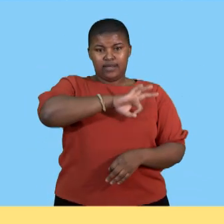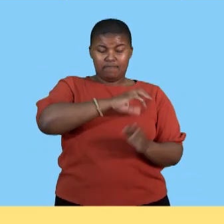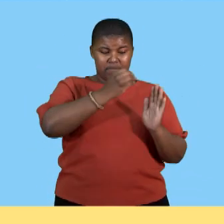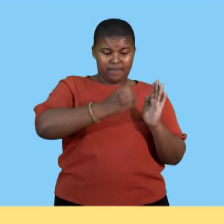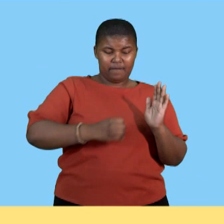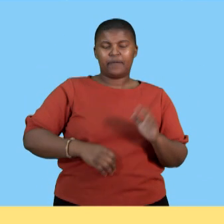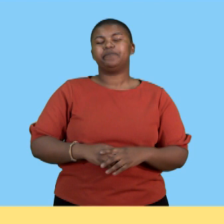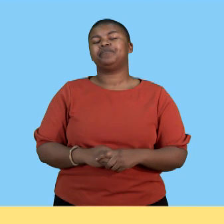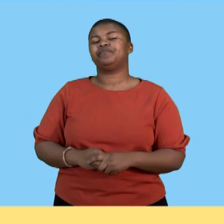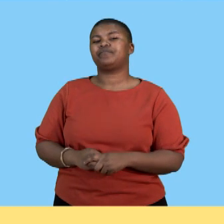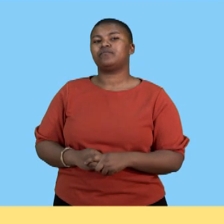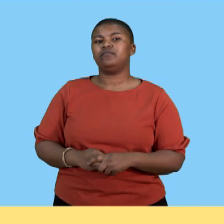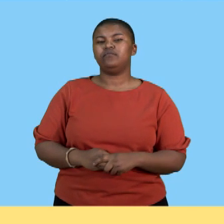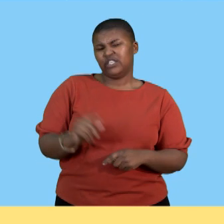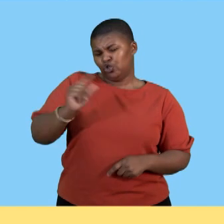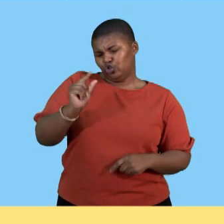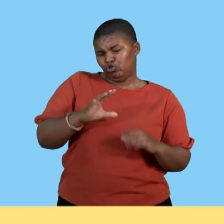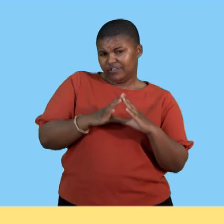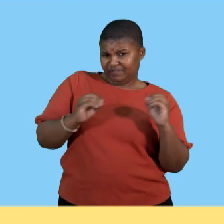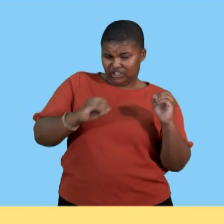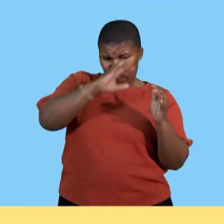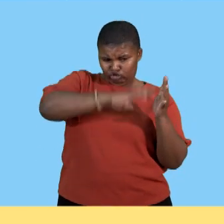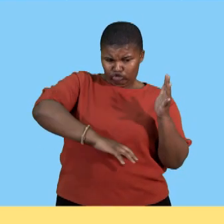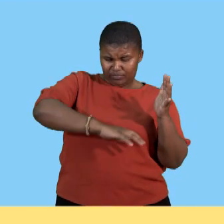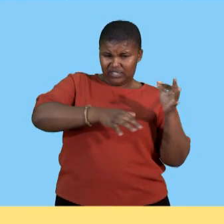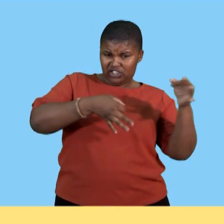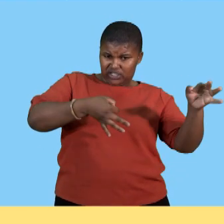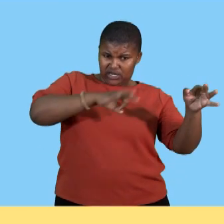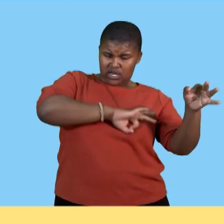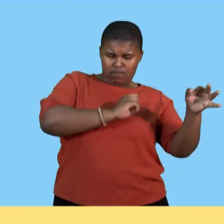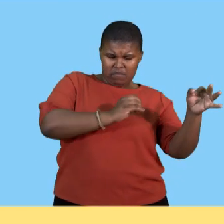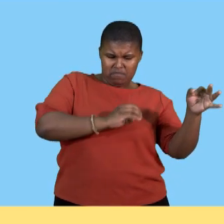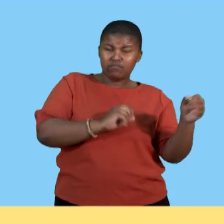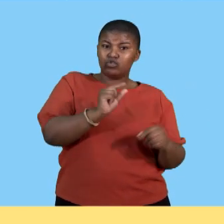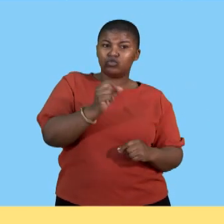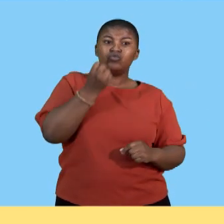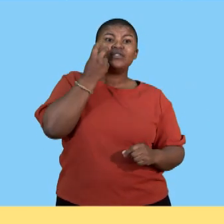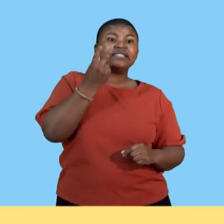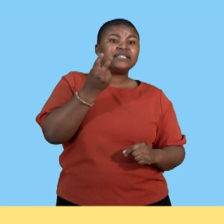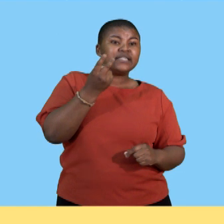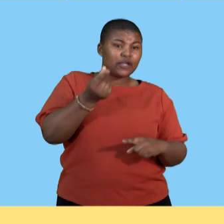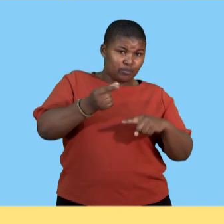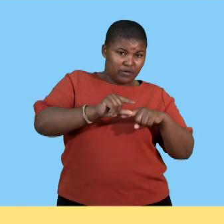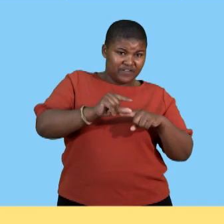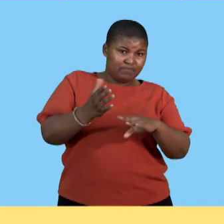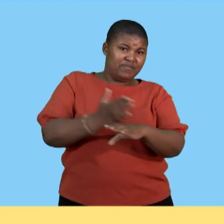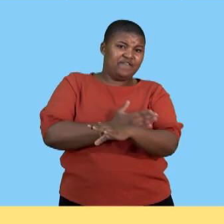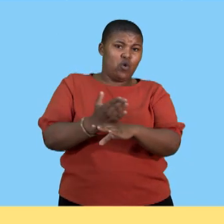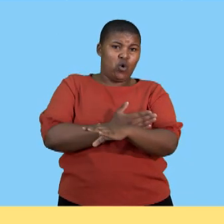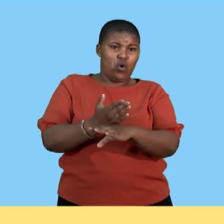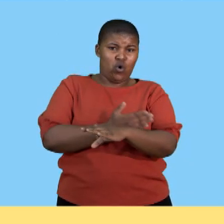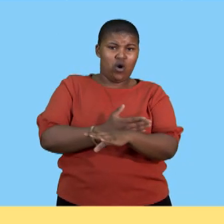income. Towards the end of the statement of comprehensive income, you find now your profit before interest expense. It is given